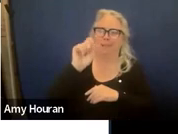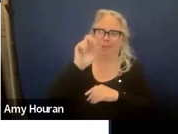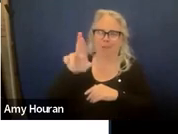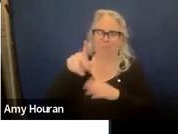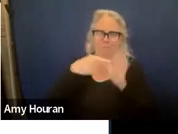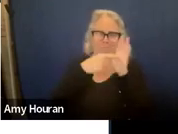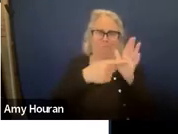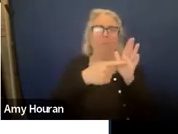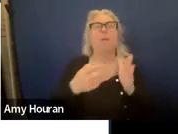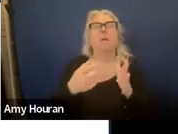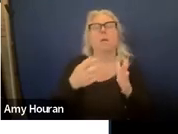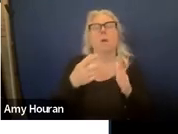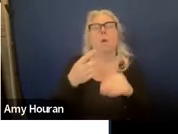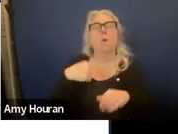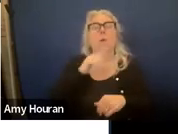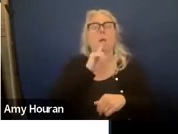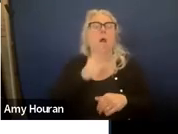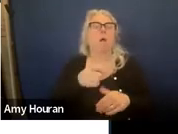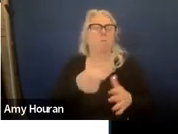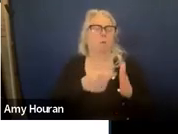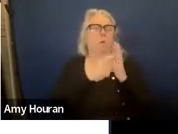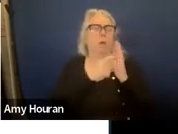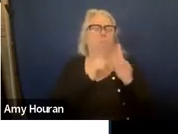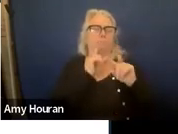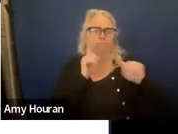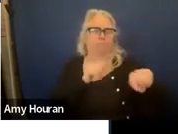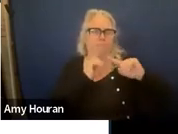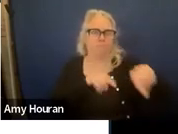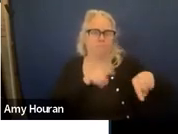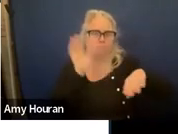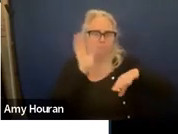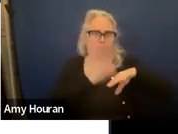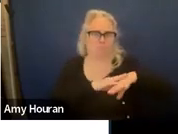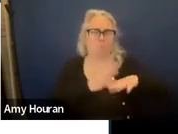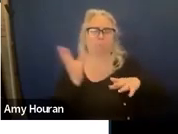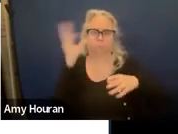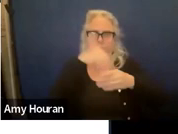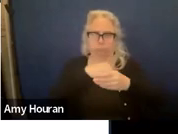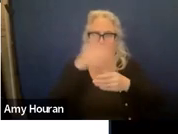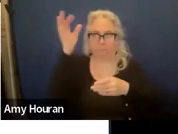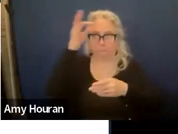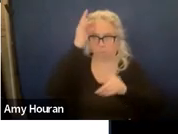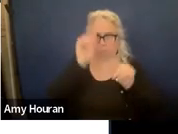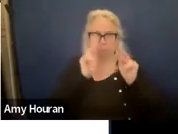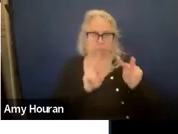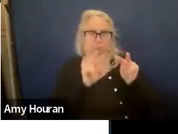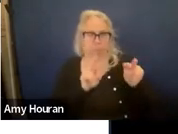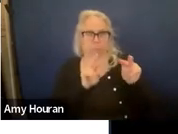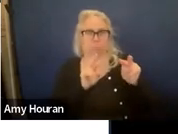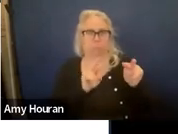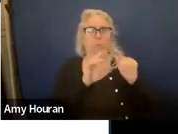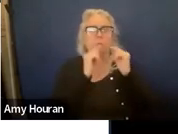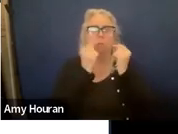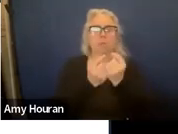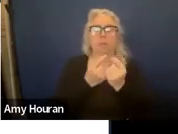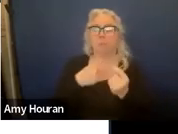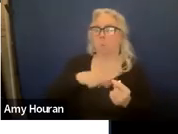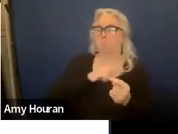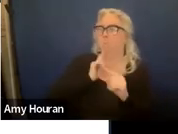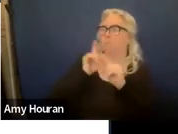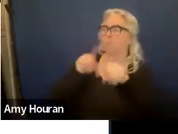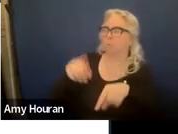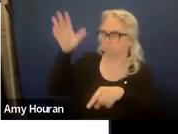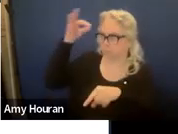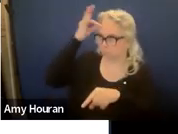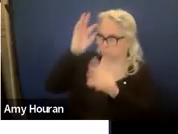that we are required to report on as part of the federal monitoring team. We report to the federal Department